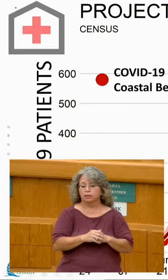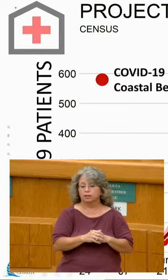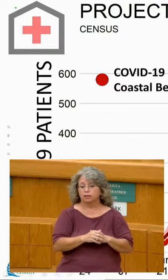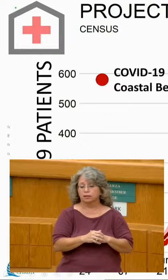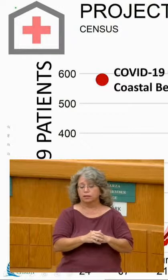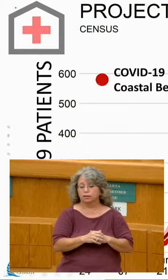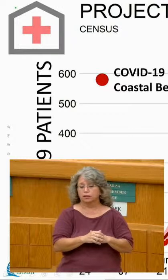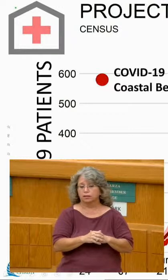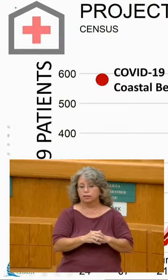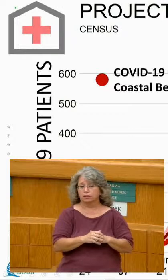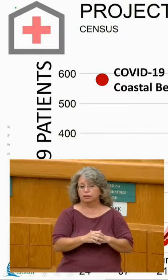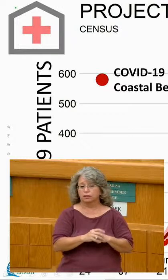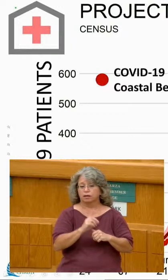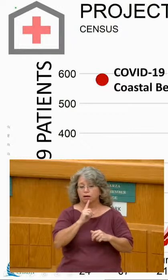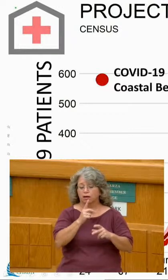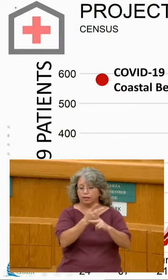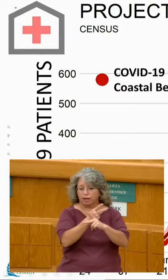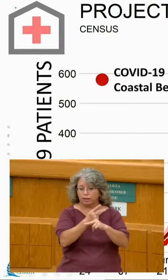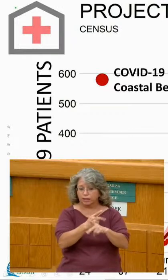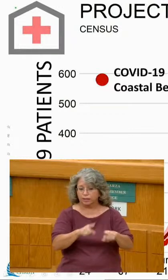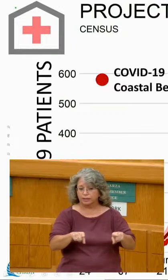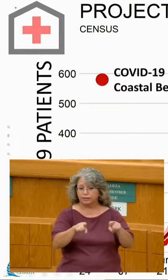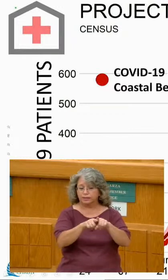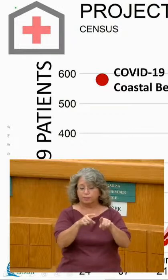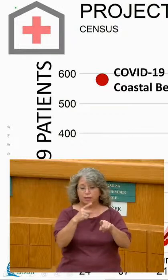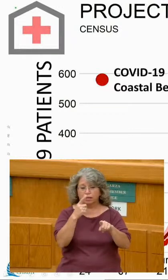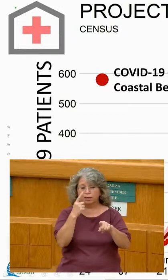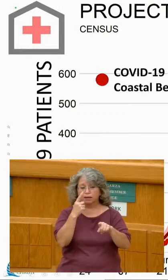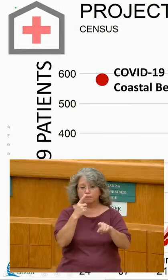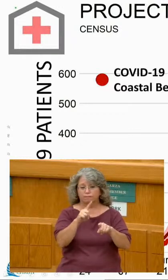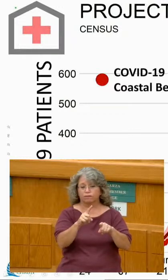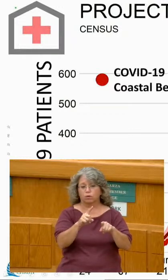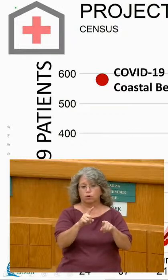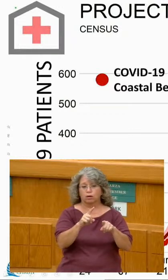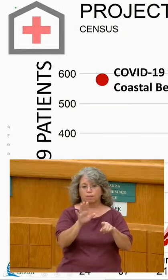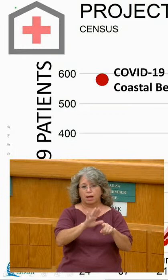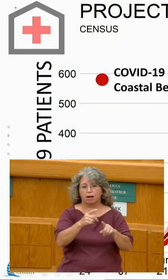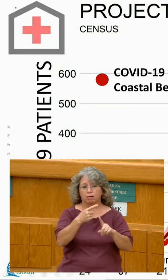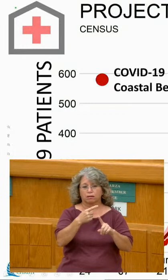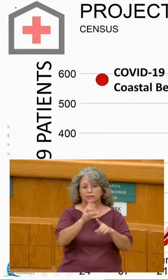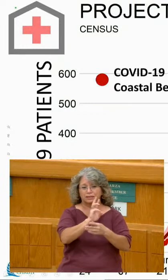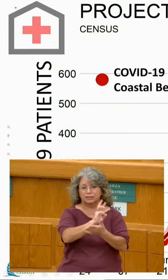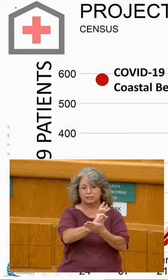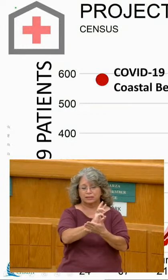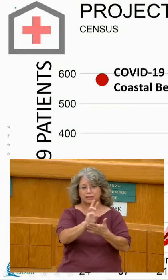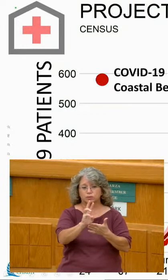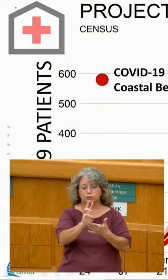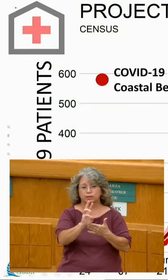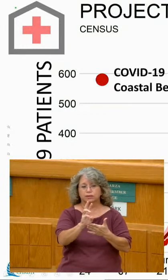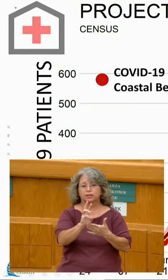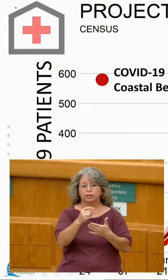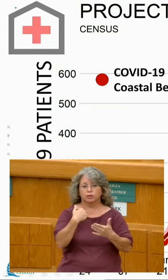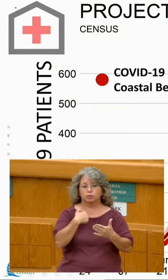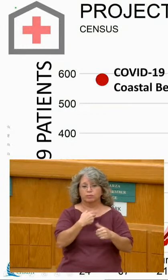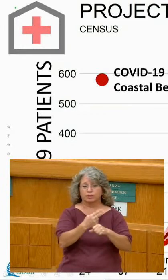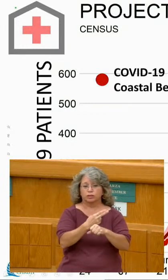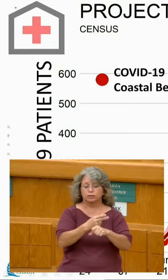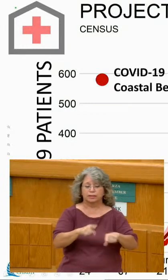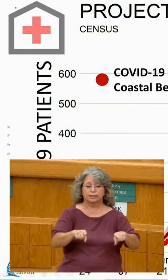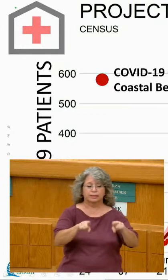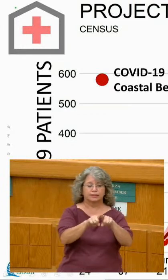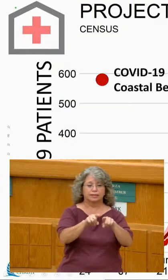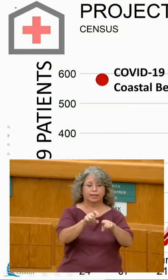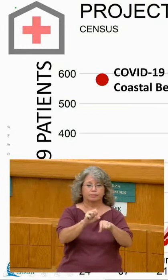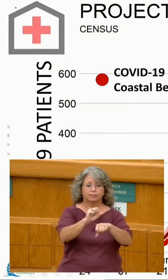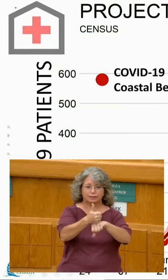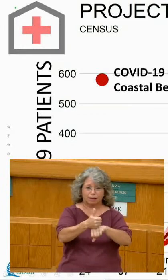same for an unprecedented amount of time at this point. It's been at least a month and a half that we've been running with these same settings, and it seems to continue